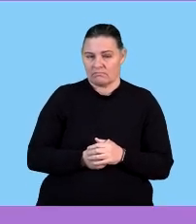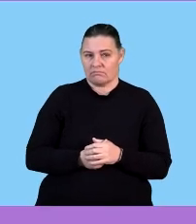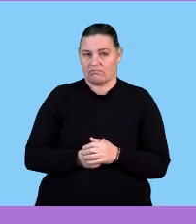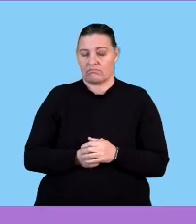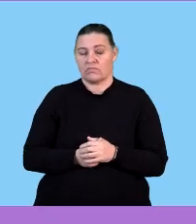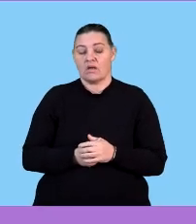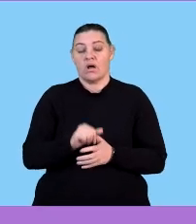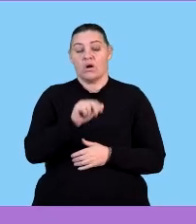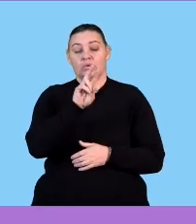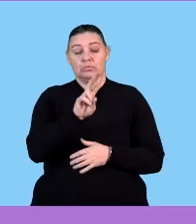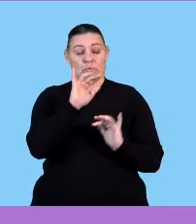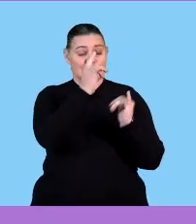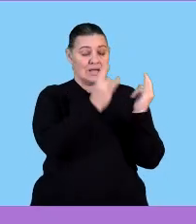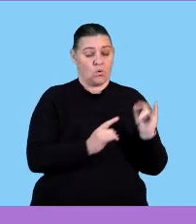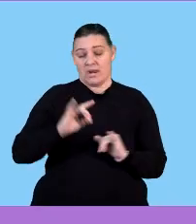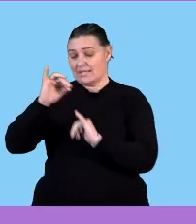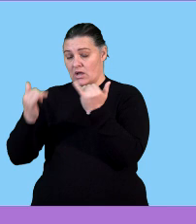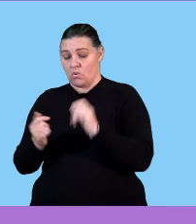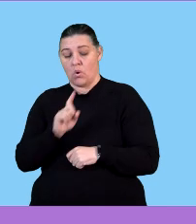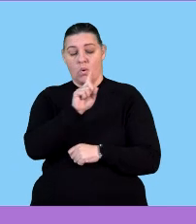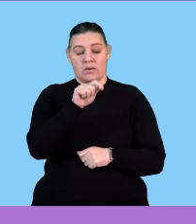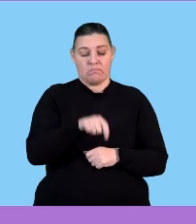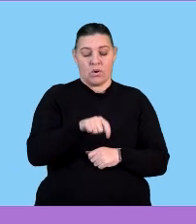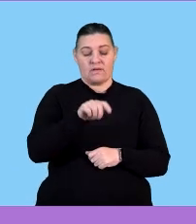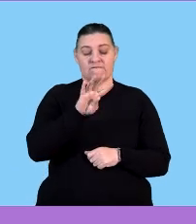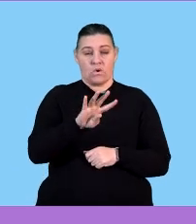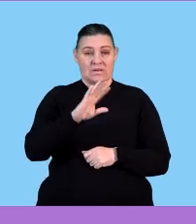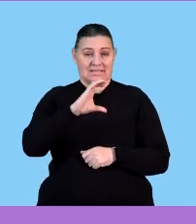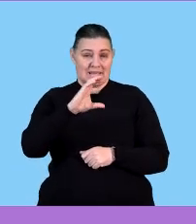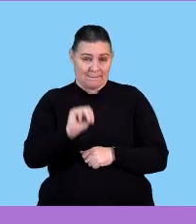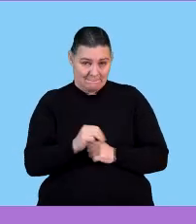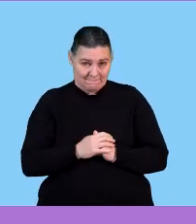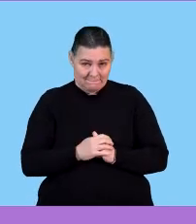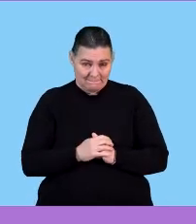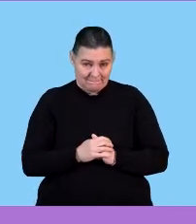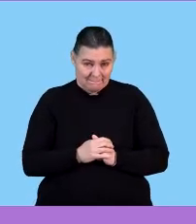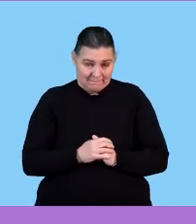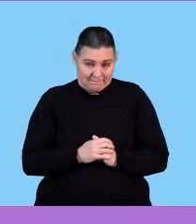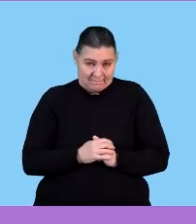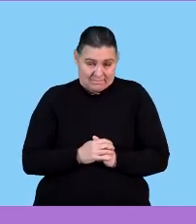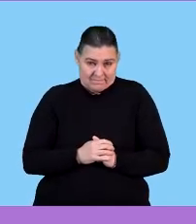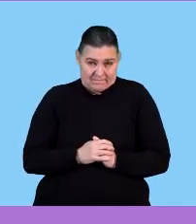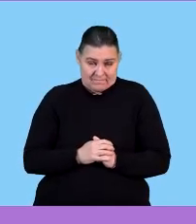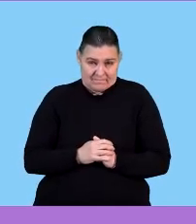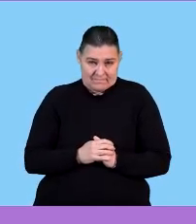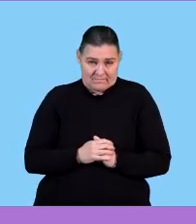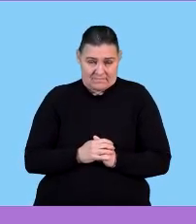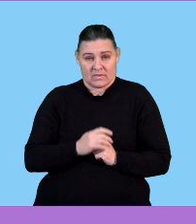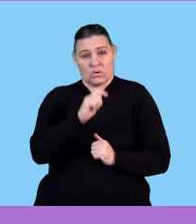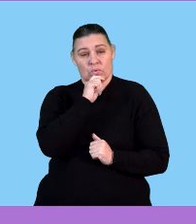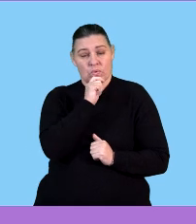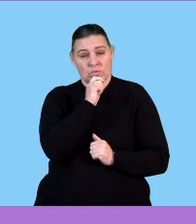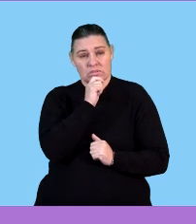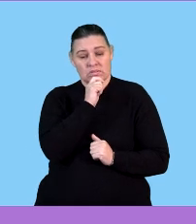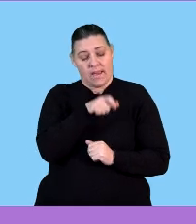The distance between two towns is 1.4 centimeters. Let's just ring that as centimeters.